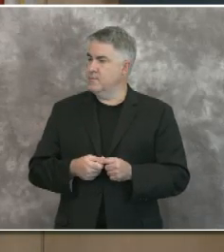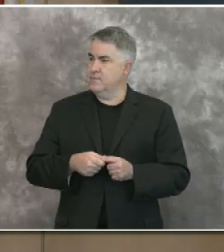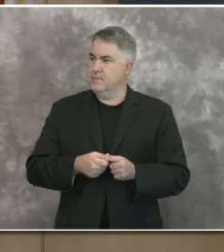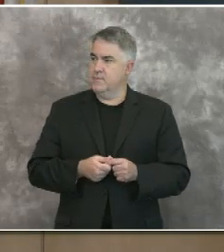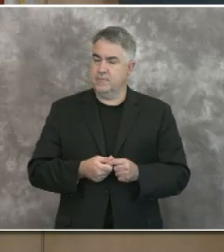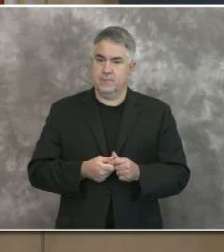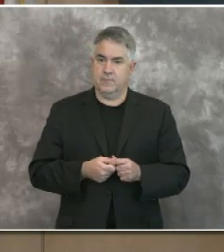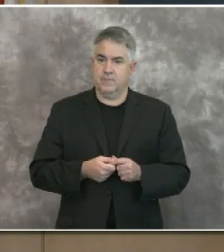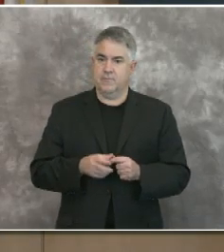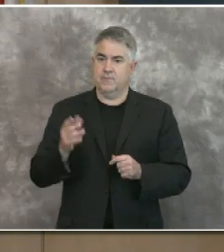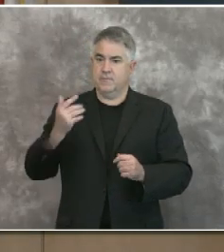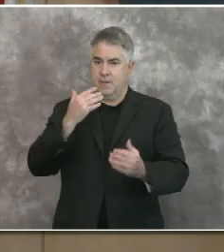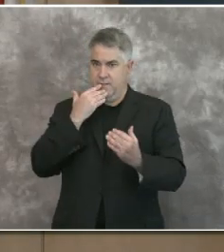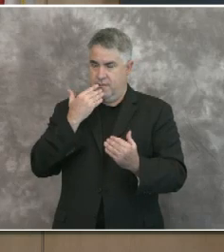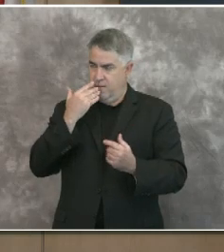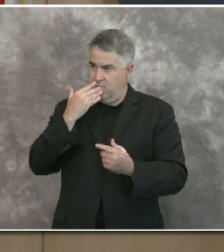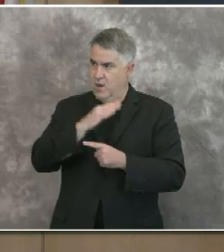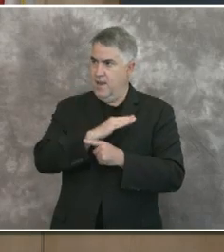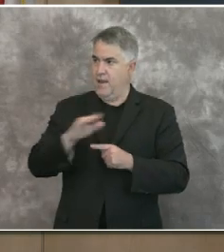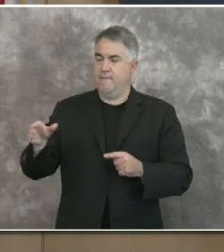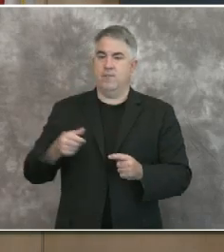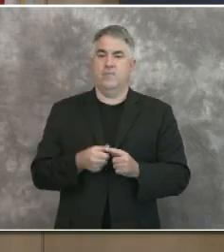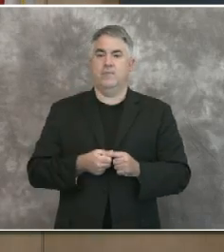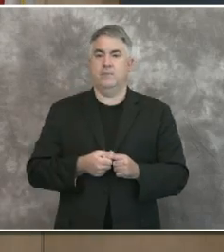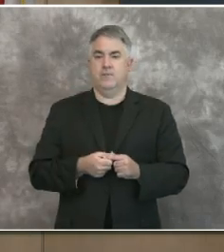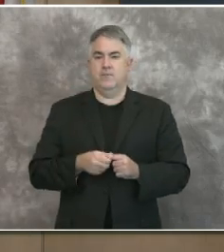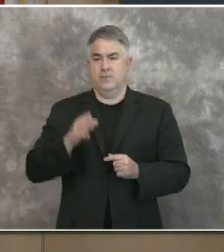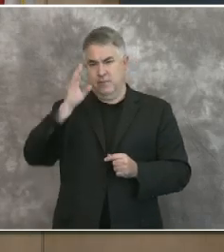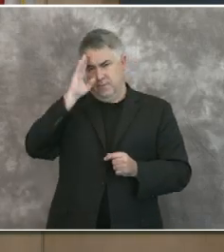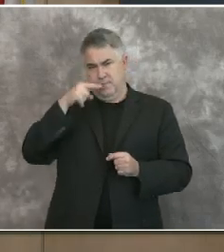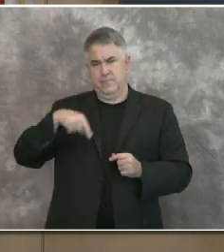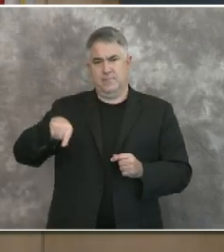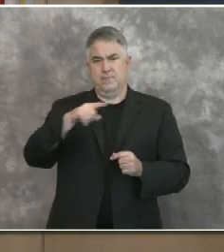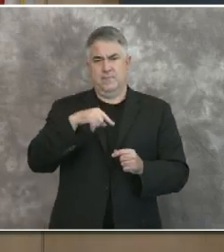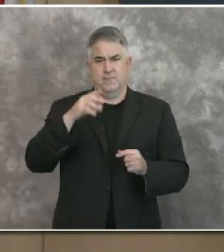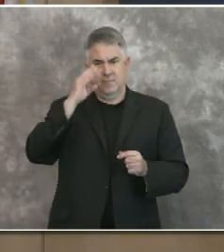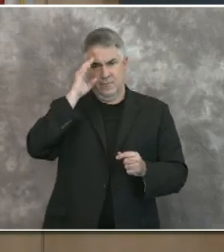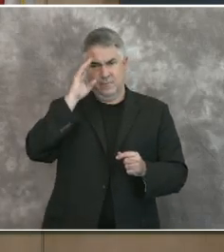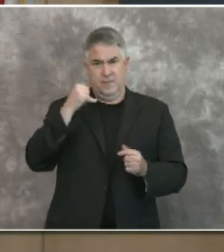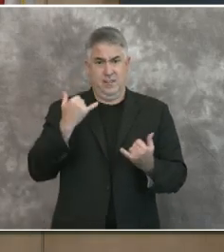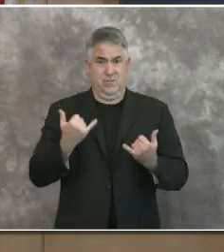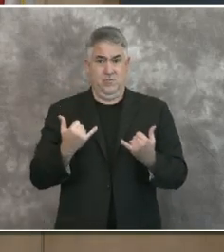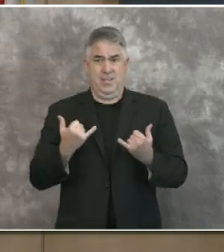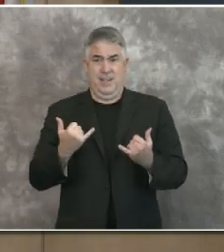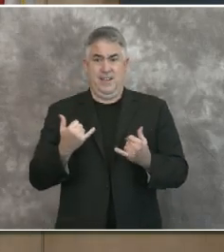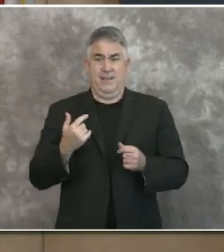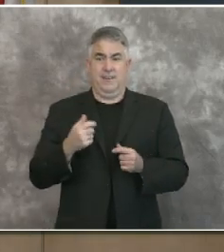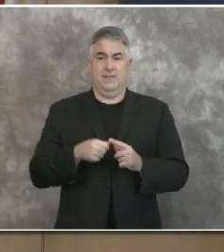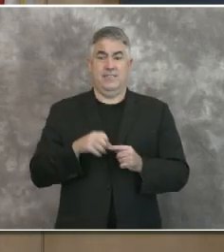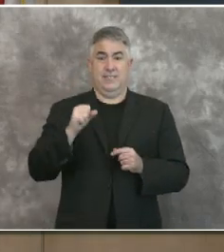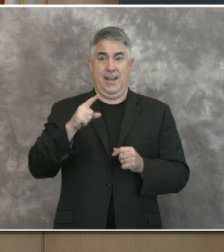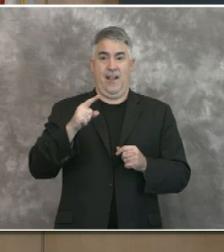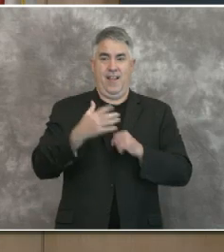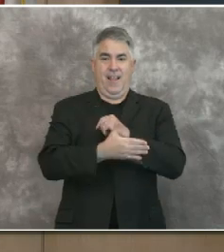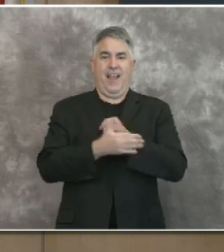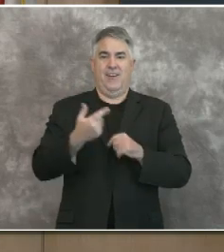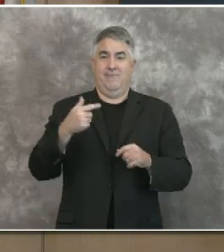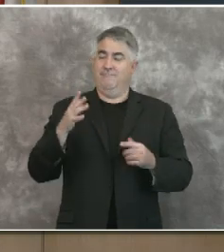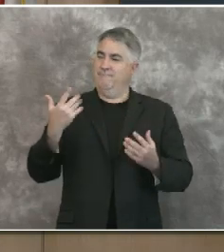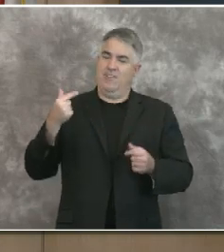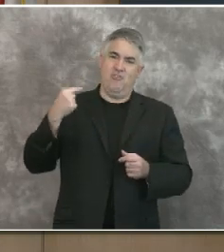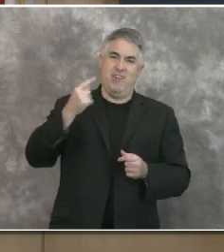Thank you, and good afternoon. As everyone knows, or should know by this point, San Diego County received the green light from the state of